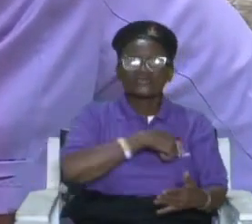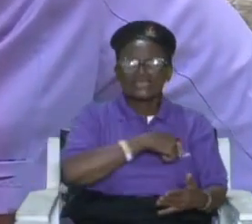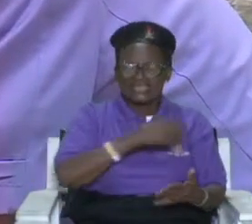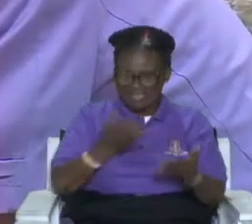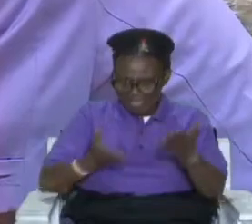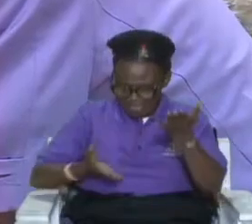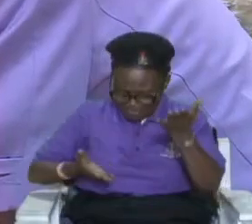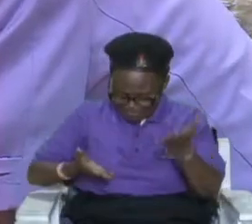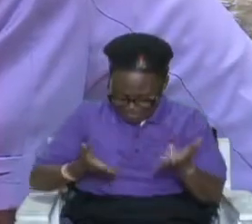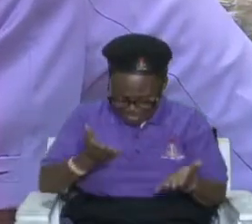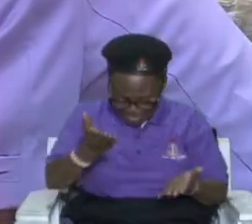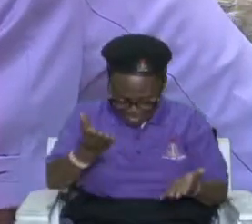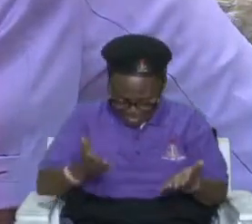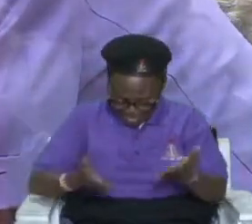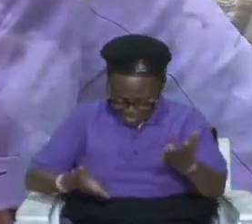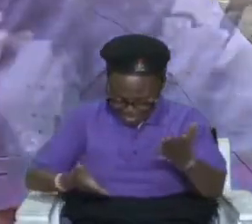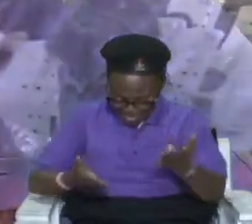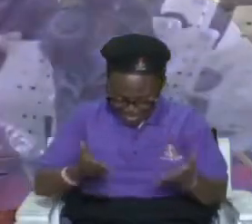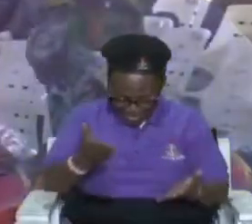we